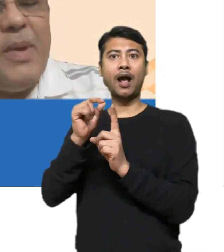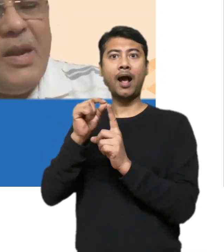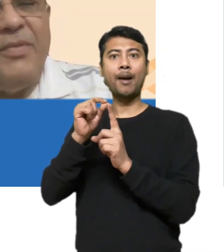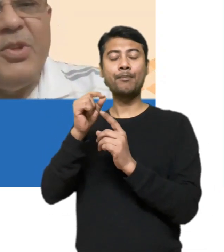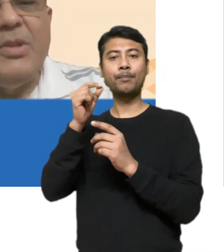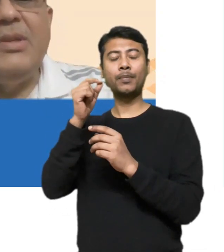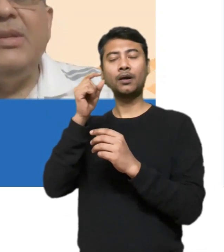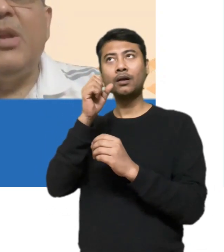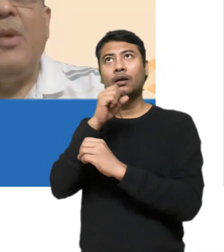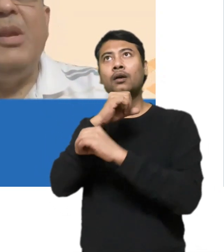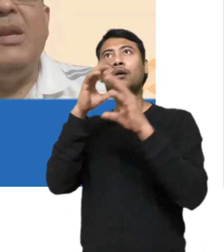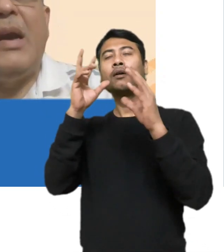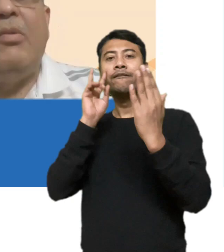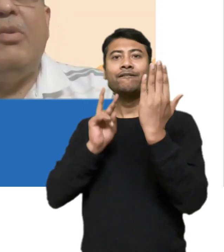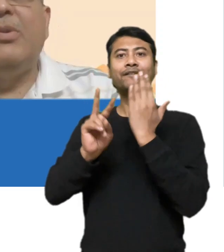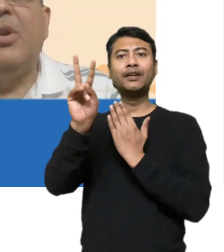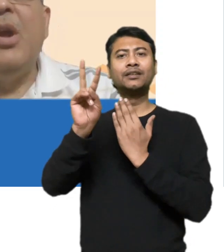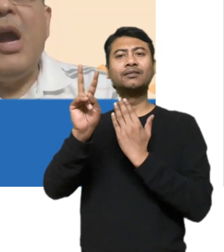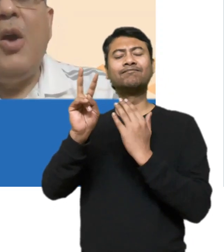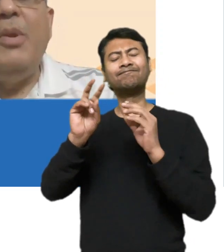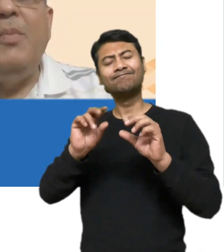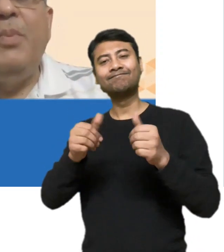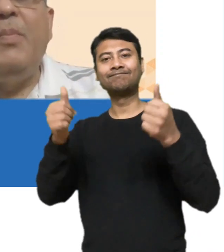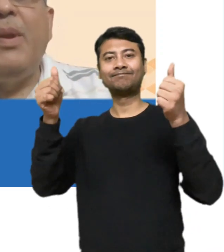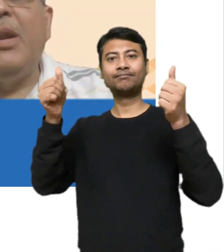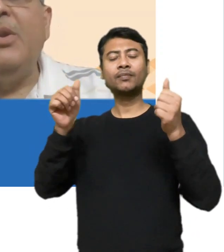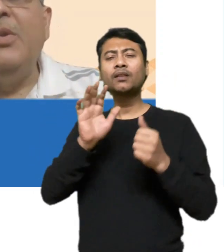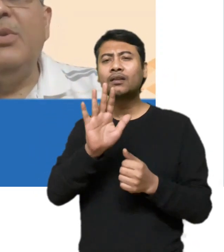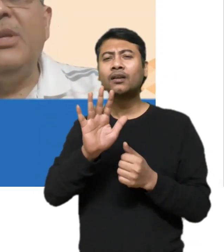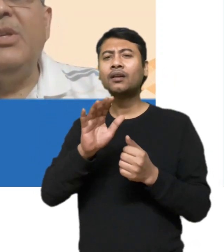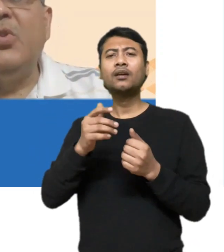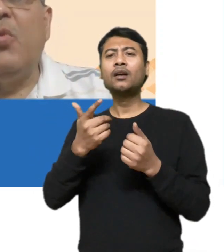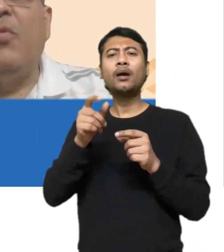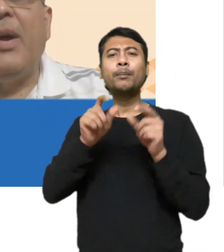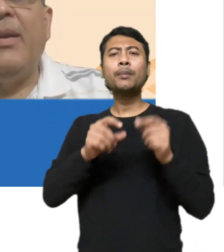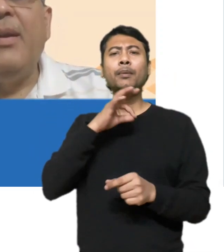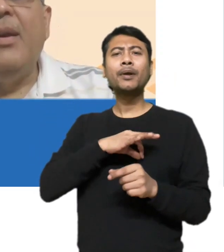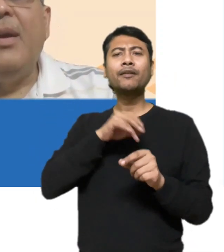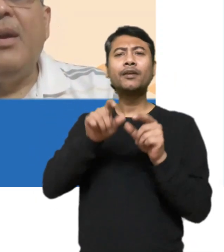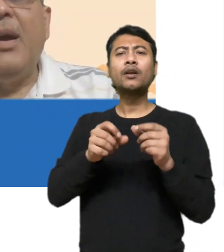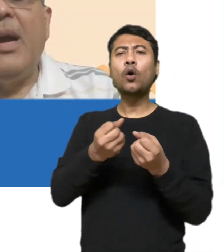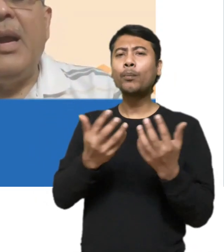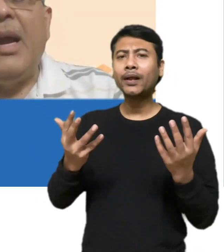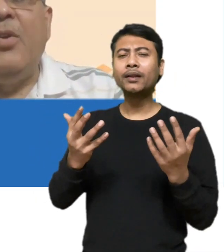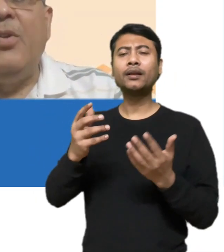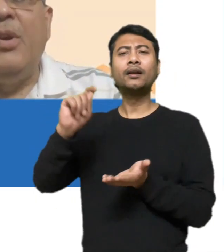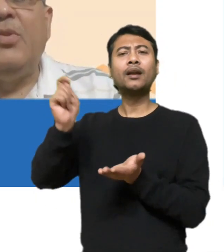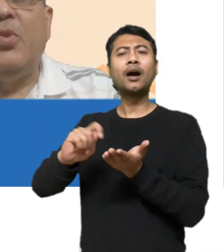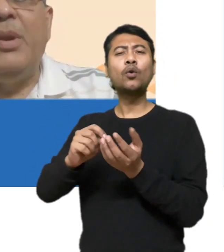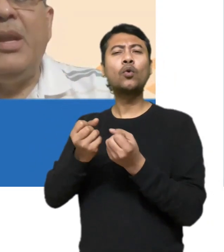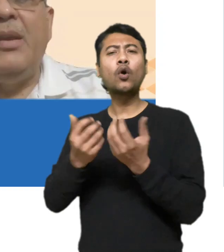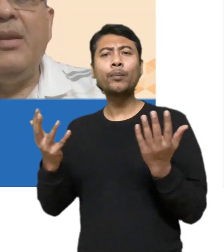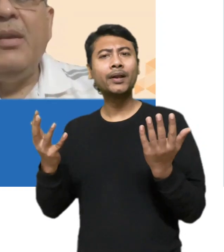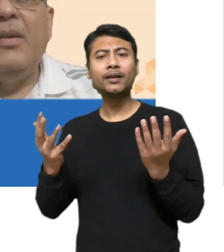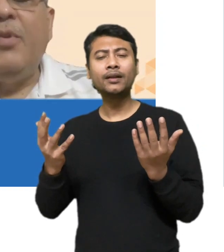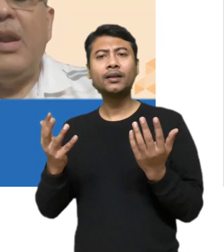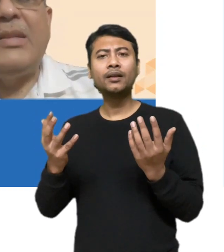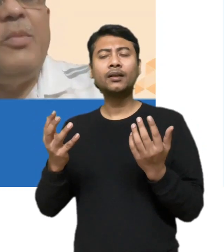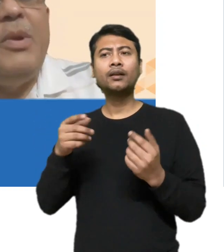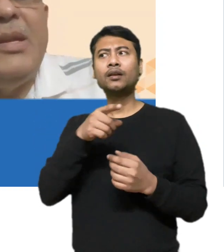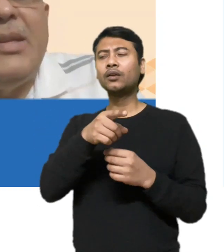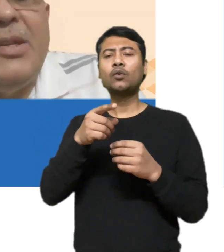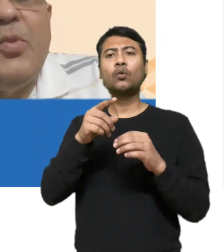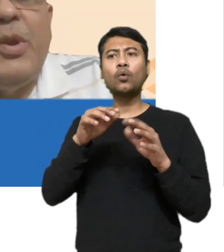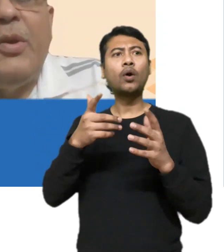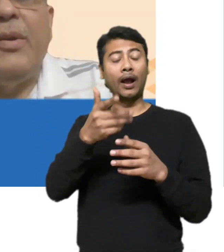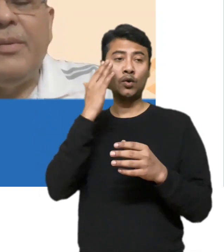How many beneficiaries or how many downloads or how many people are using so far? I know you have so many. For last